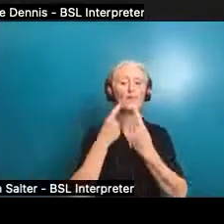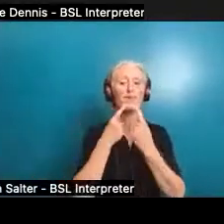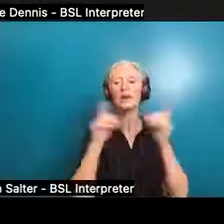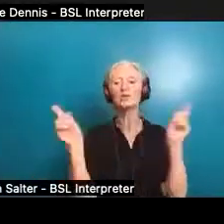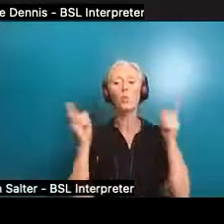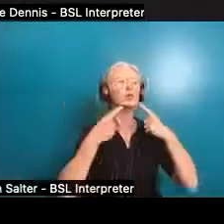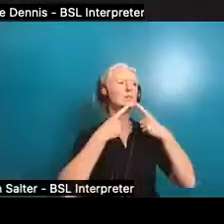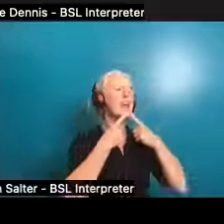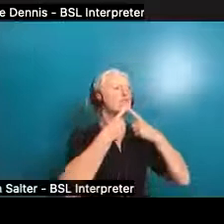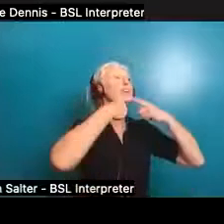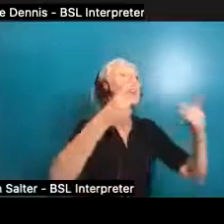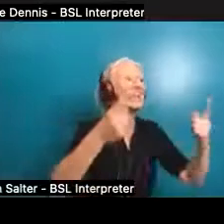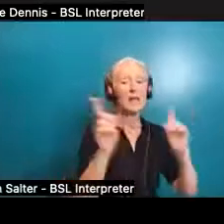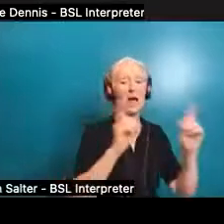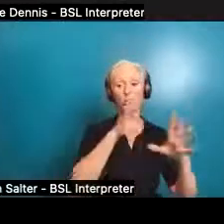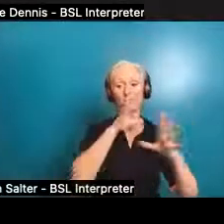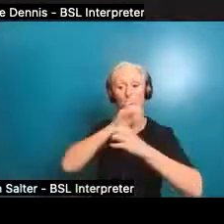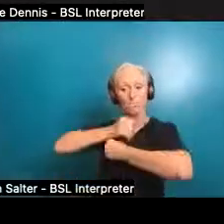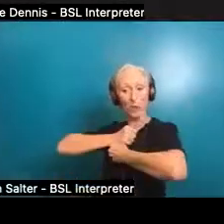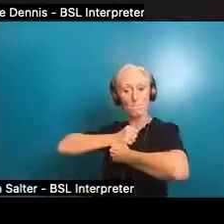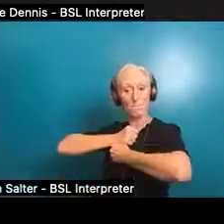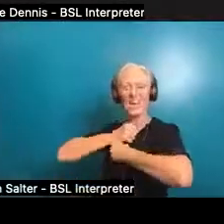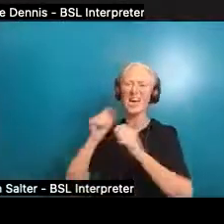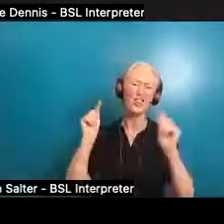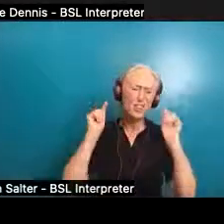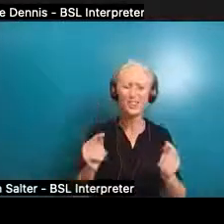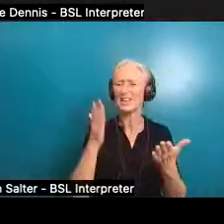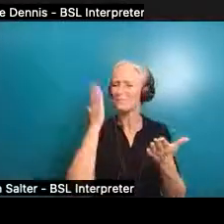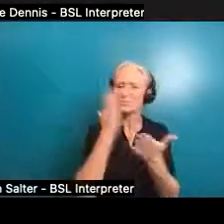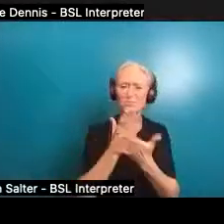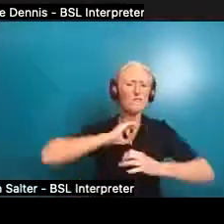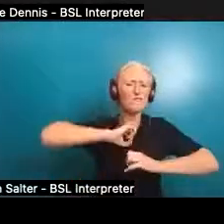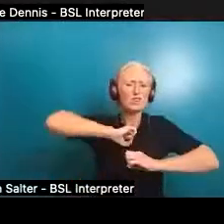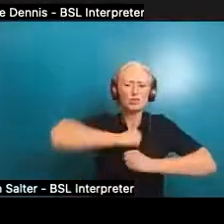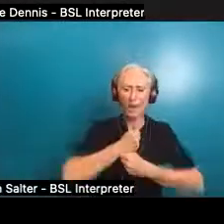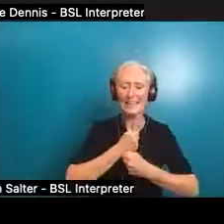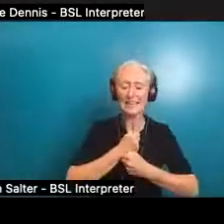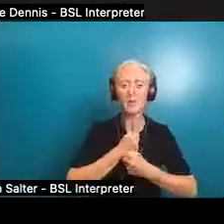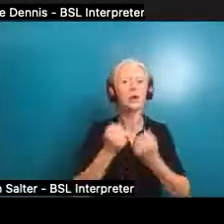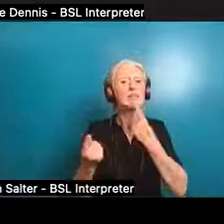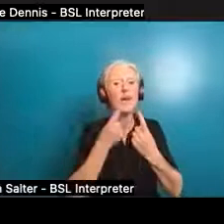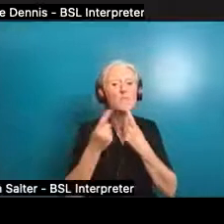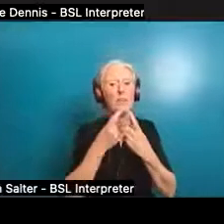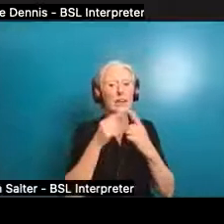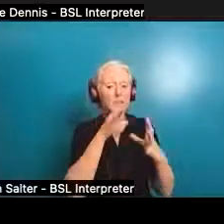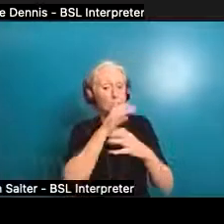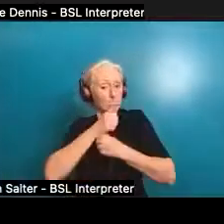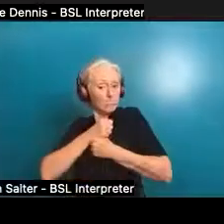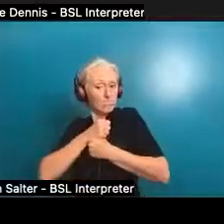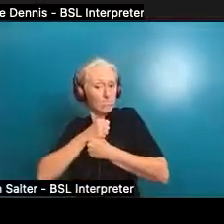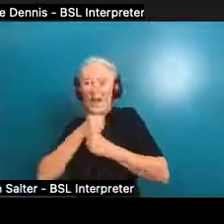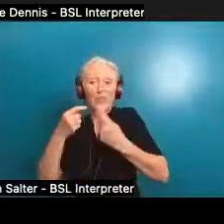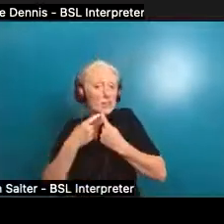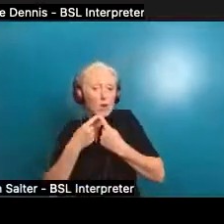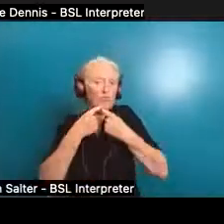let out. And it's frustrating because we can't learn from these studies if they don't release, information about what happened,